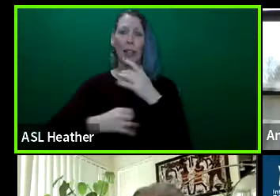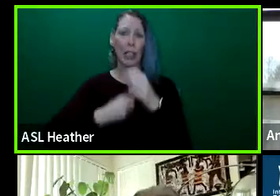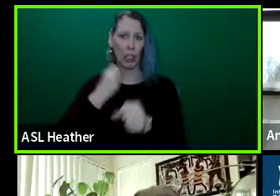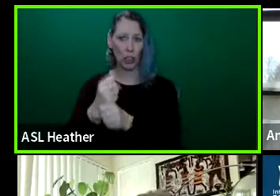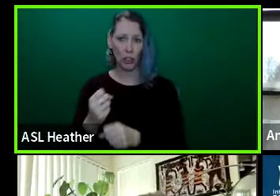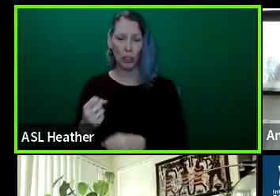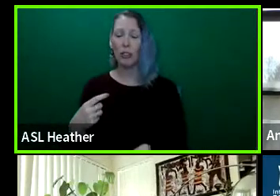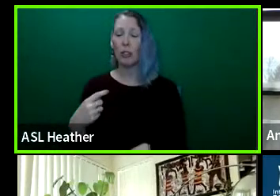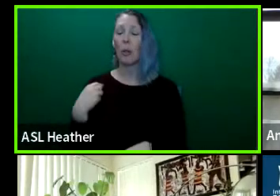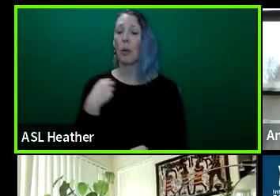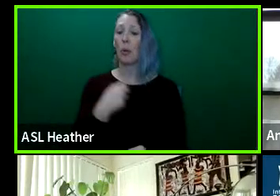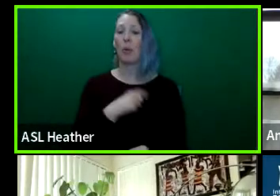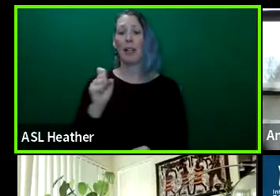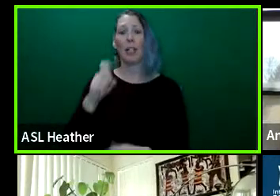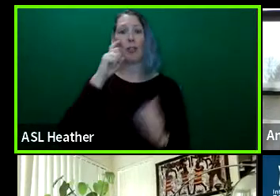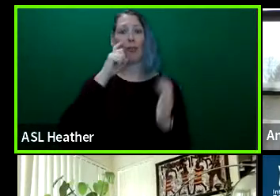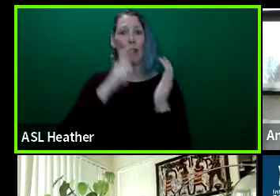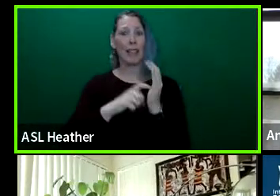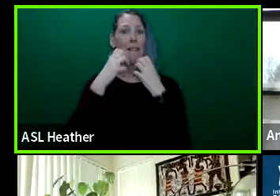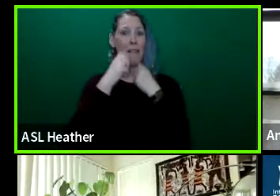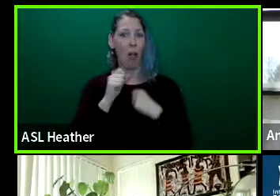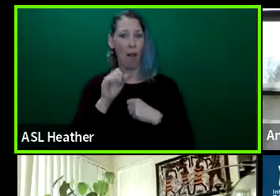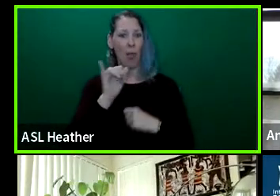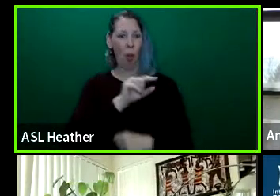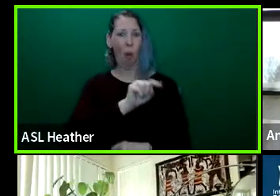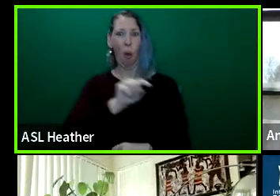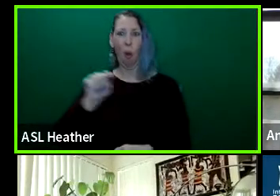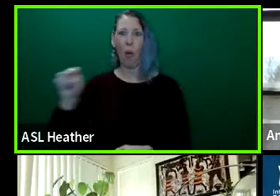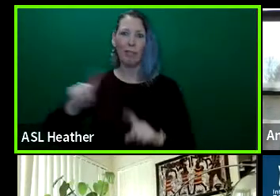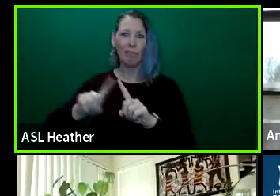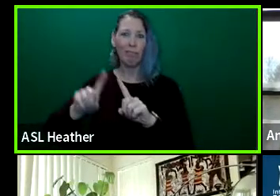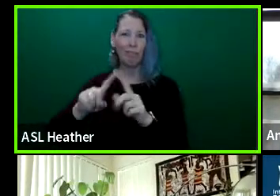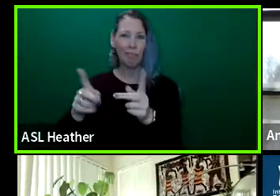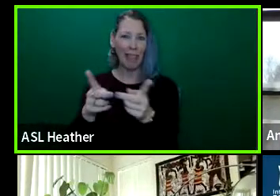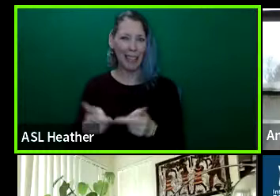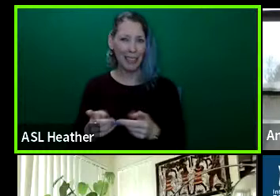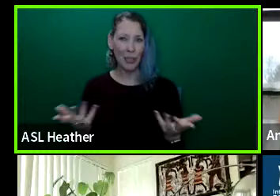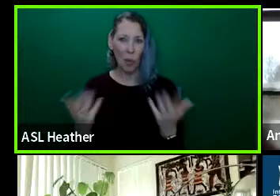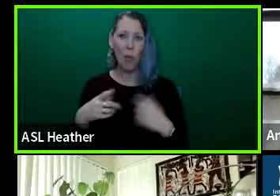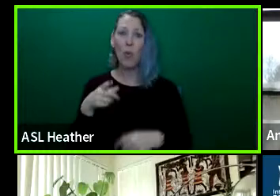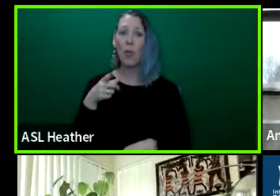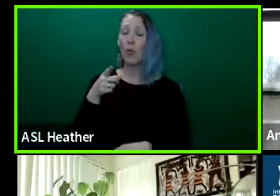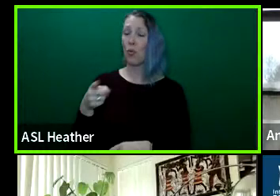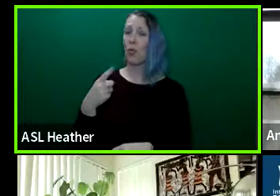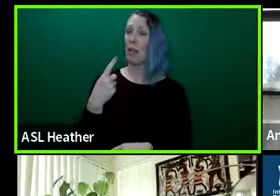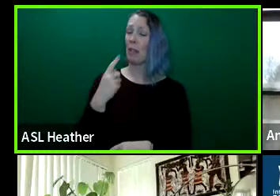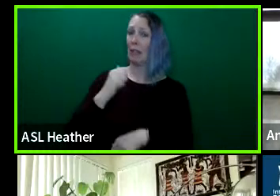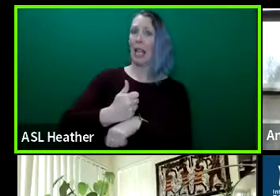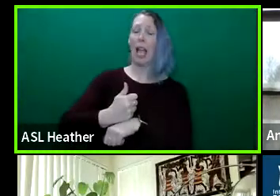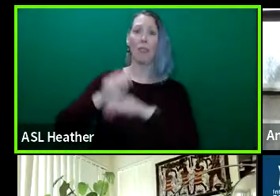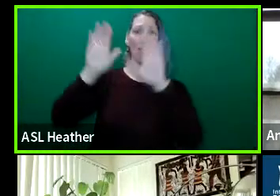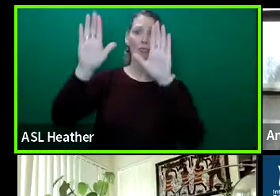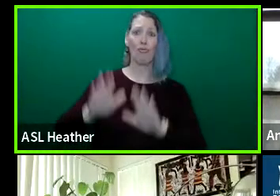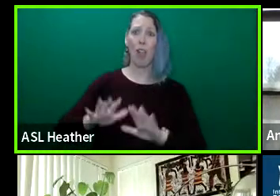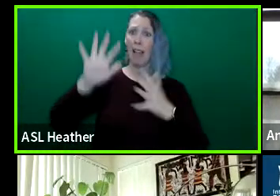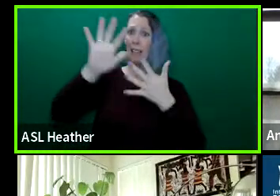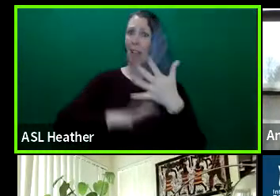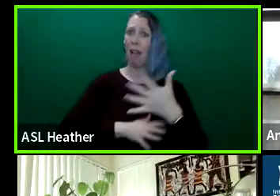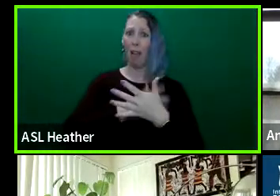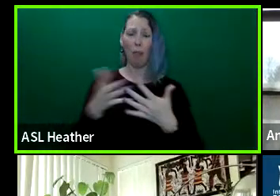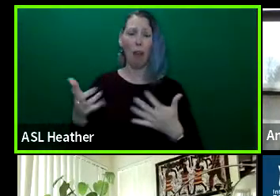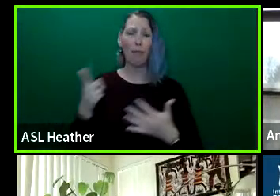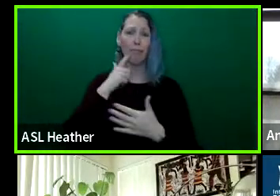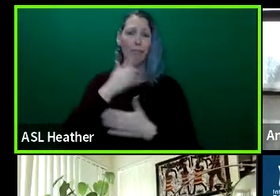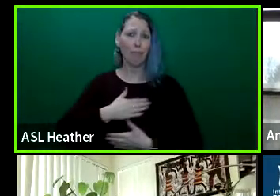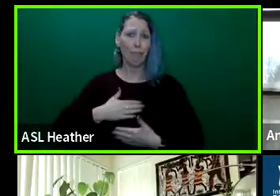be recognizing the value of those places. So you've set a great table. I appreciate the analysis.